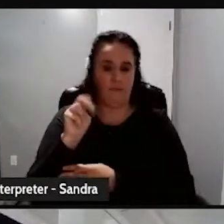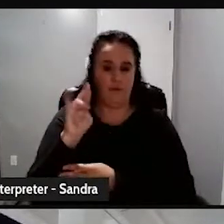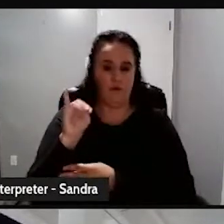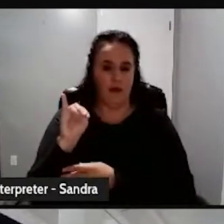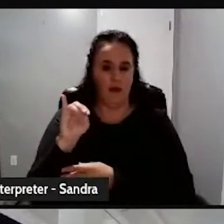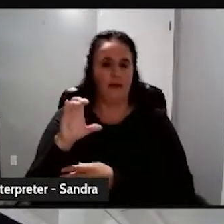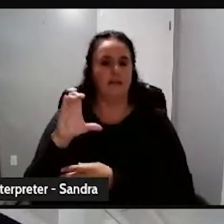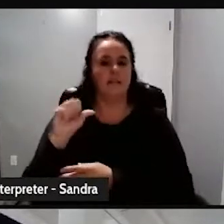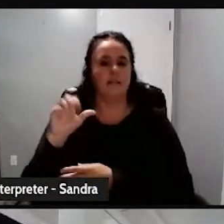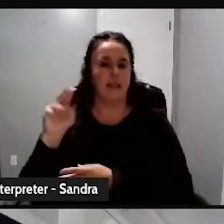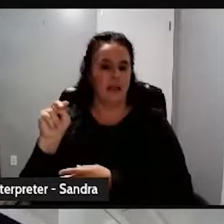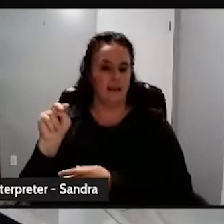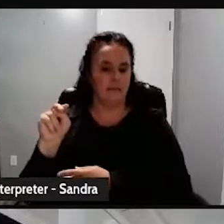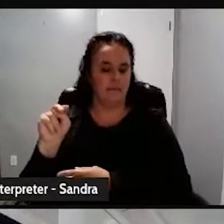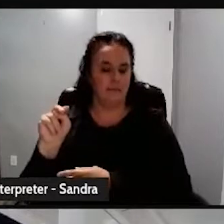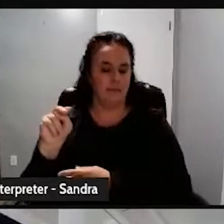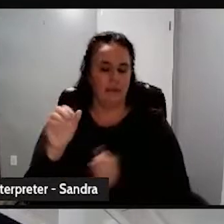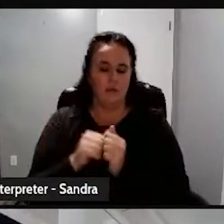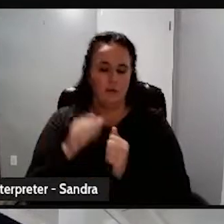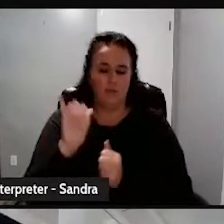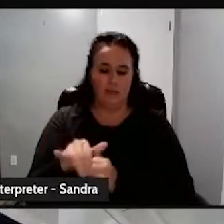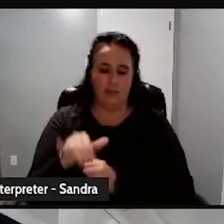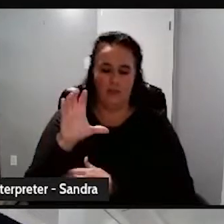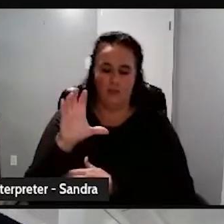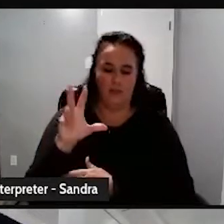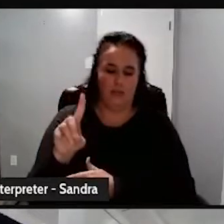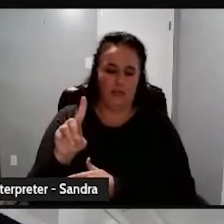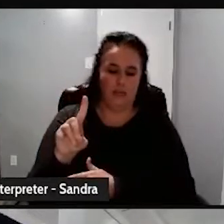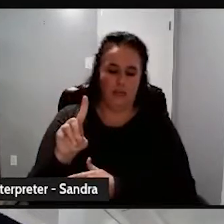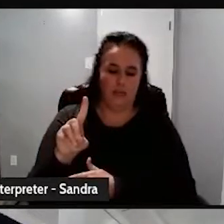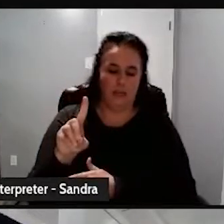with that 3D rendering, I